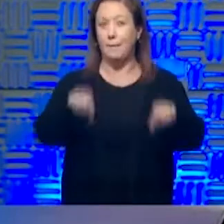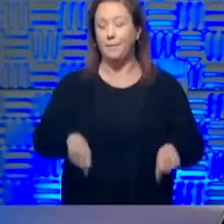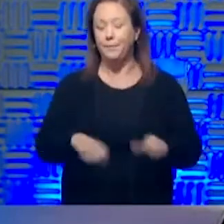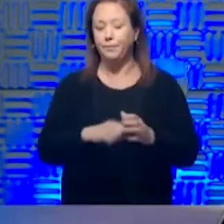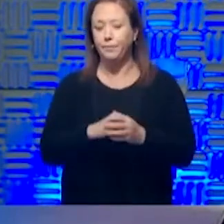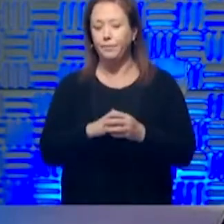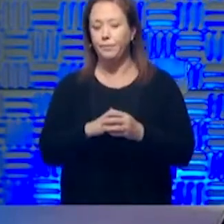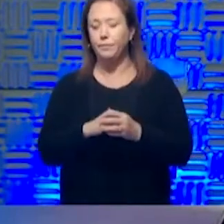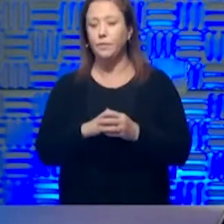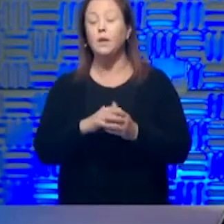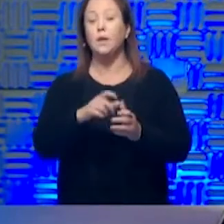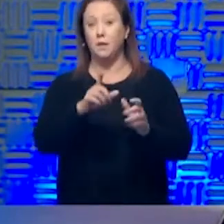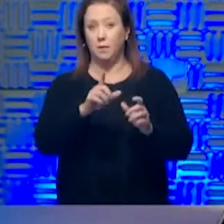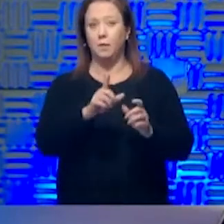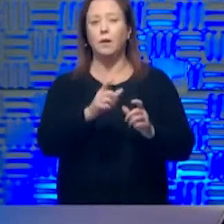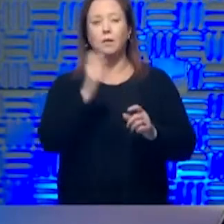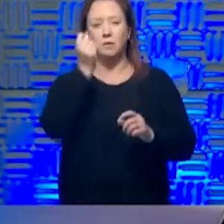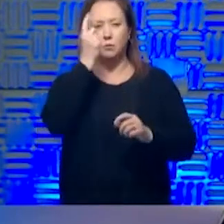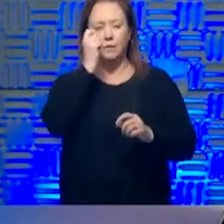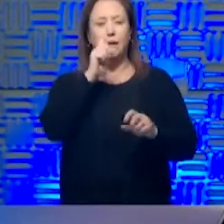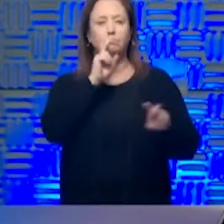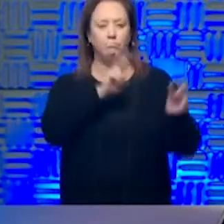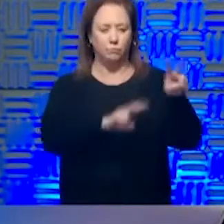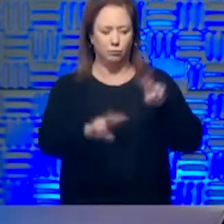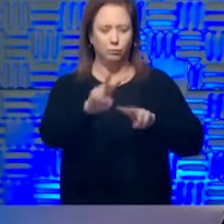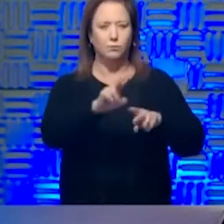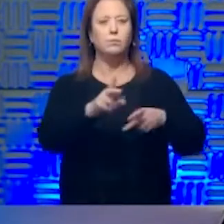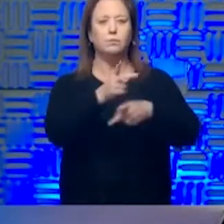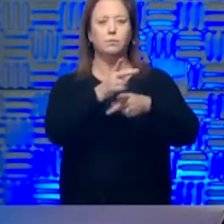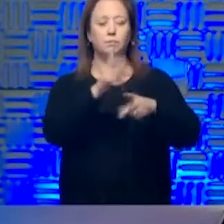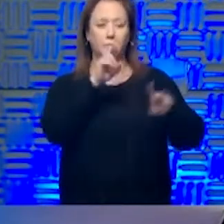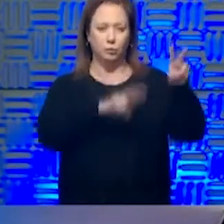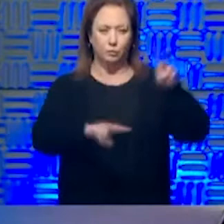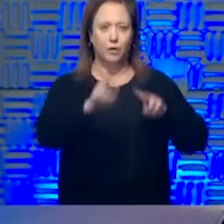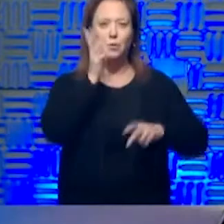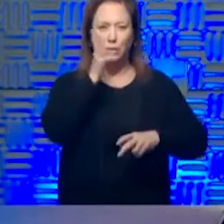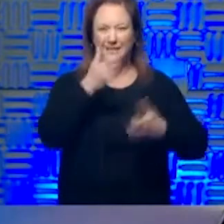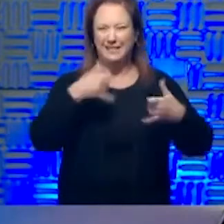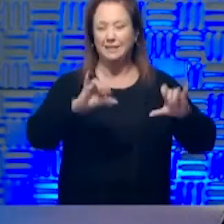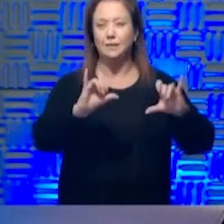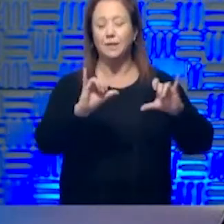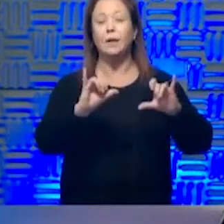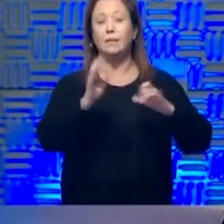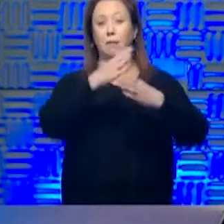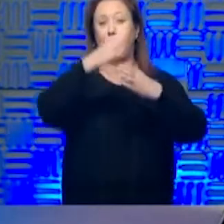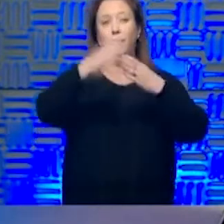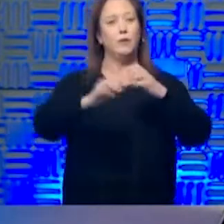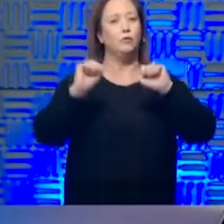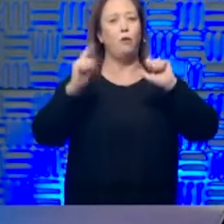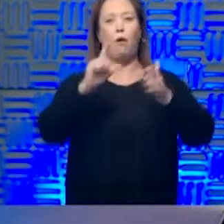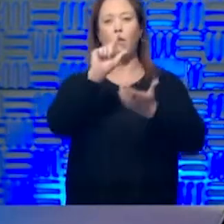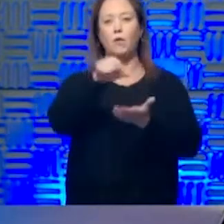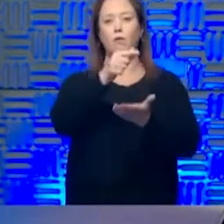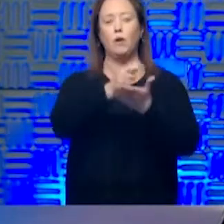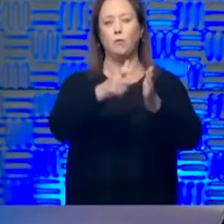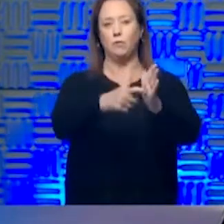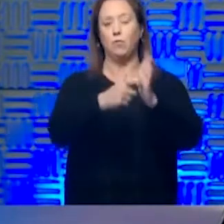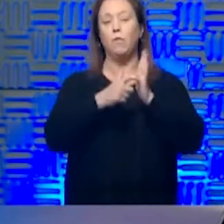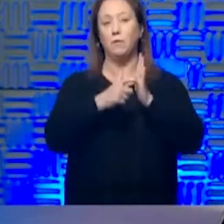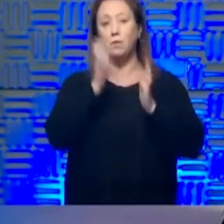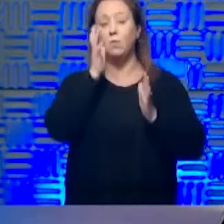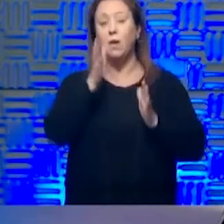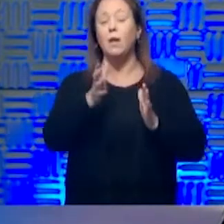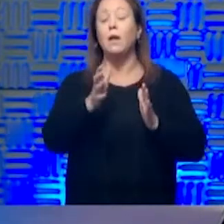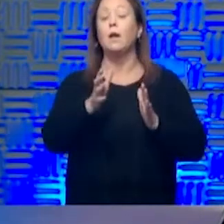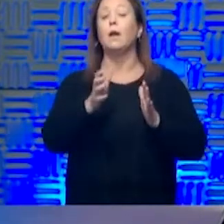So they'll still be supervised, and they'll complete all of their graduation requirements.